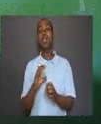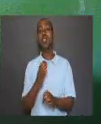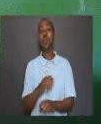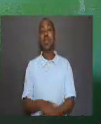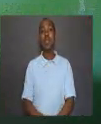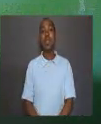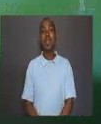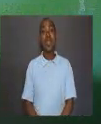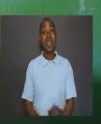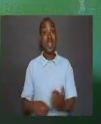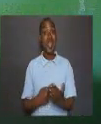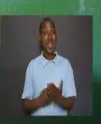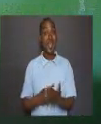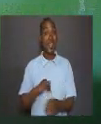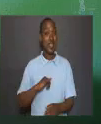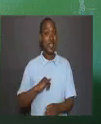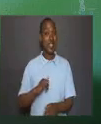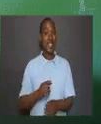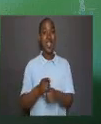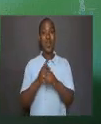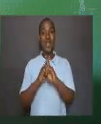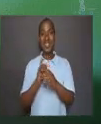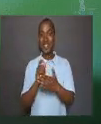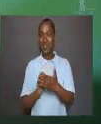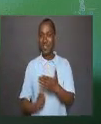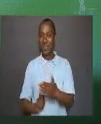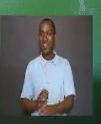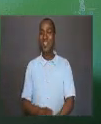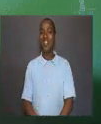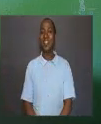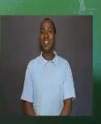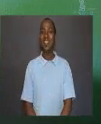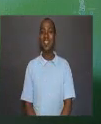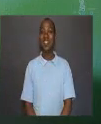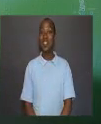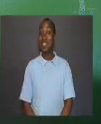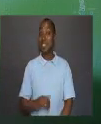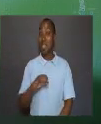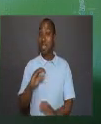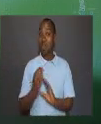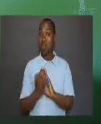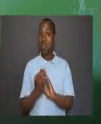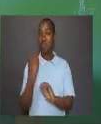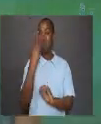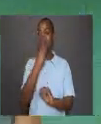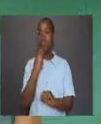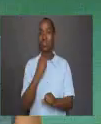Did you write down a similar answer? If so, well done.